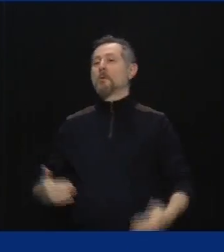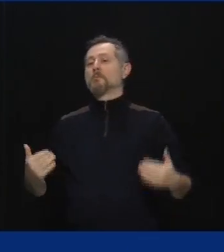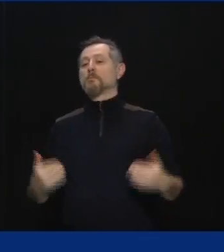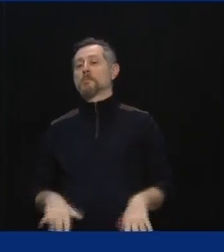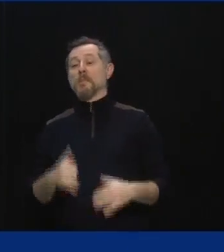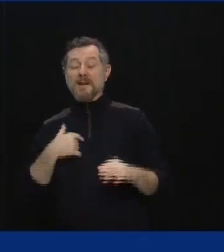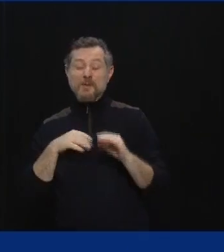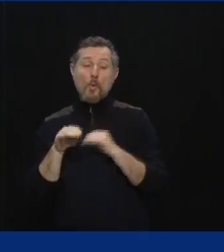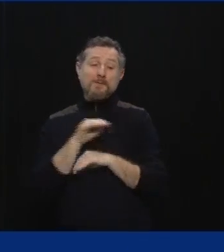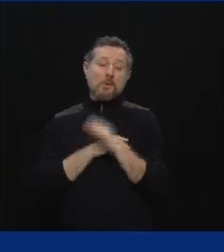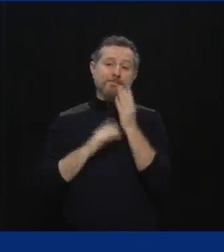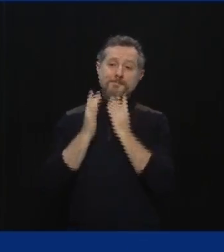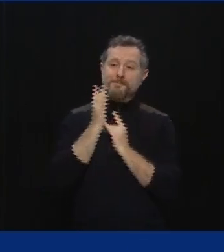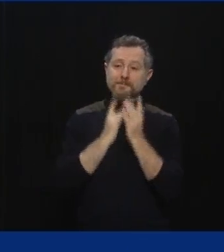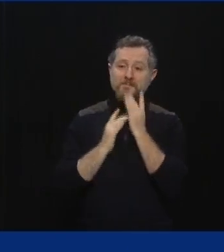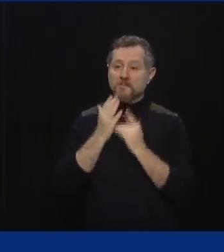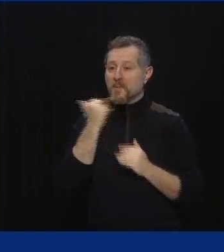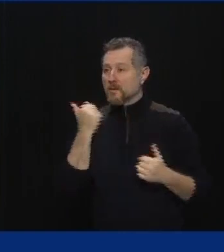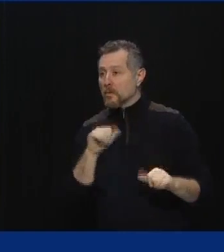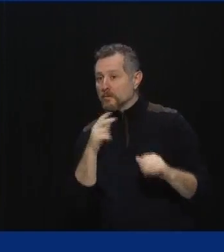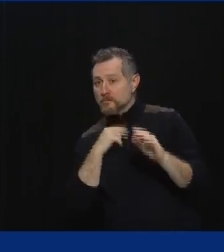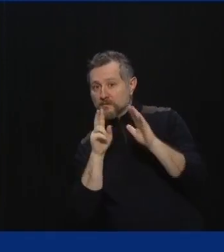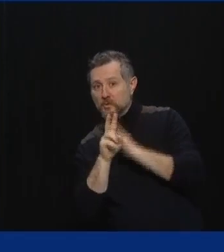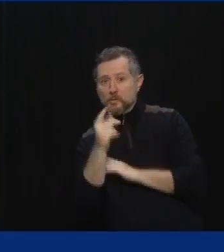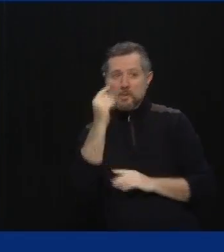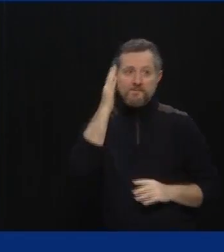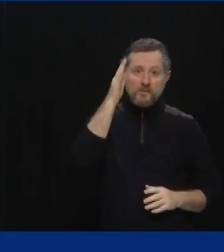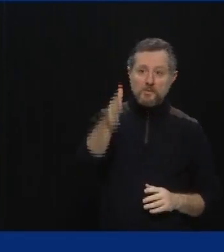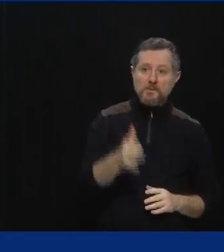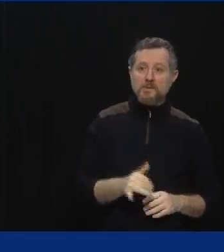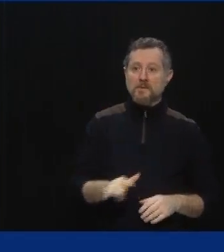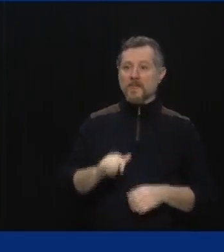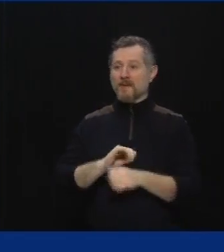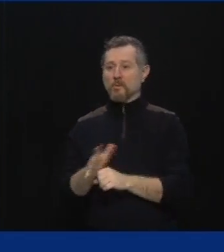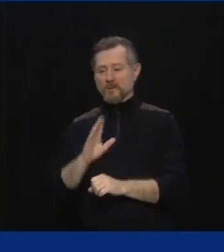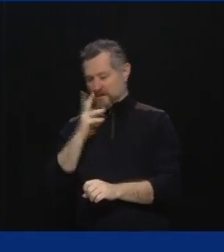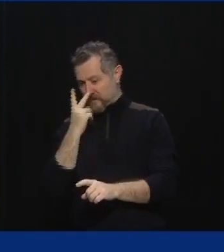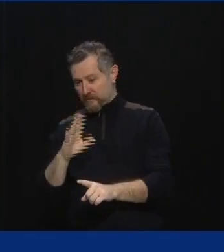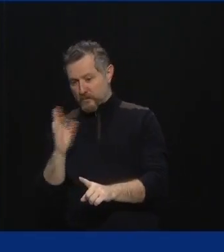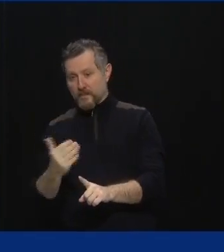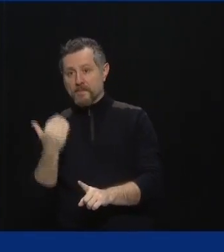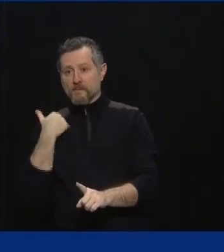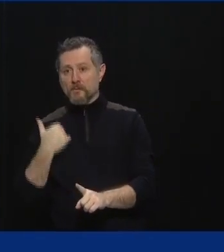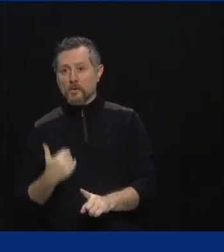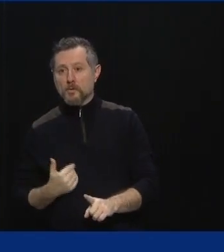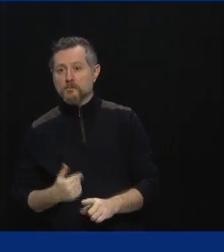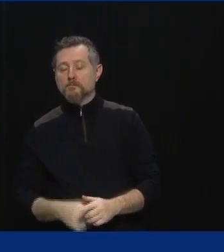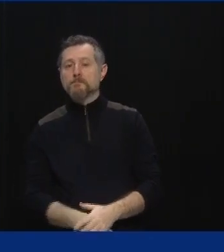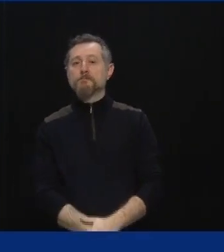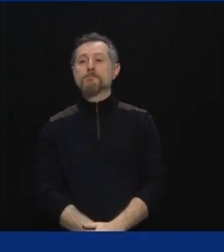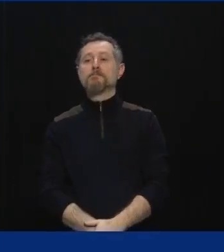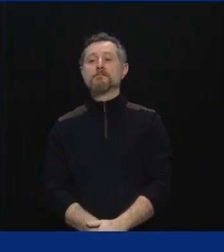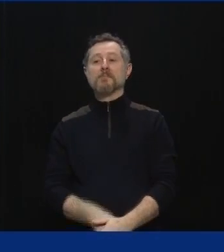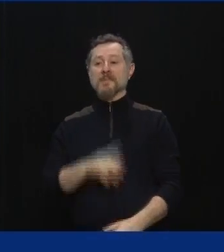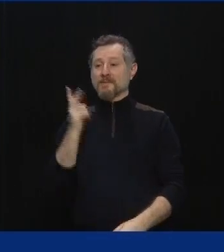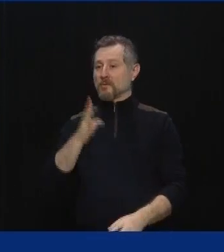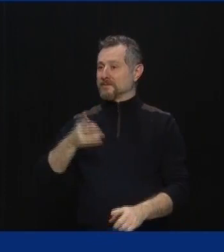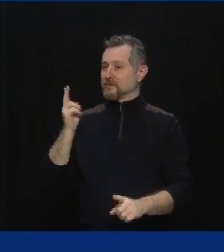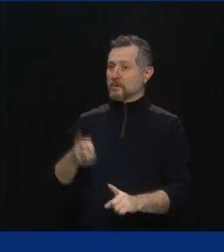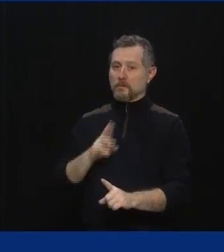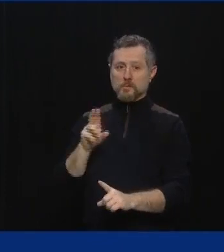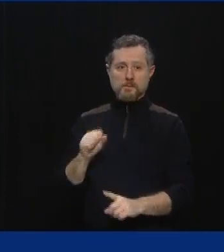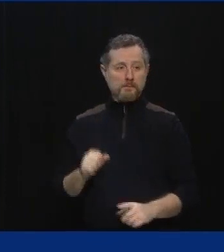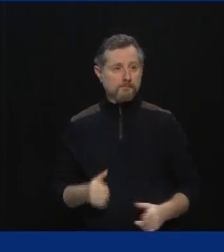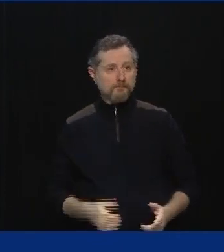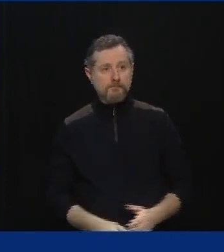together, trying to predict the unknown because we've never seen anything like this in the history of the United States. And that goes back to